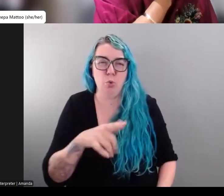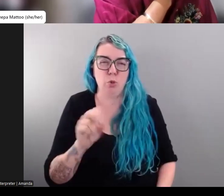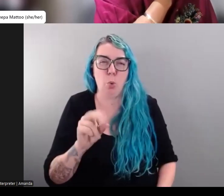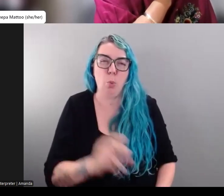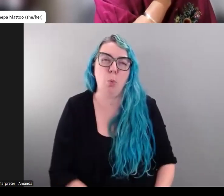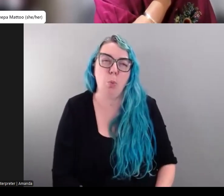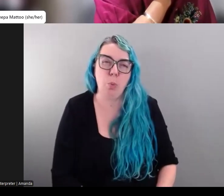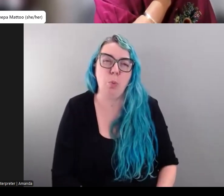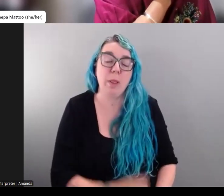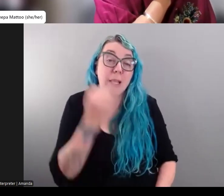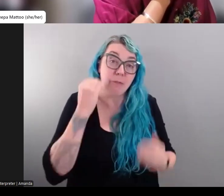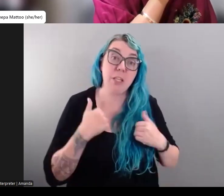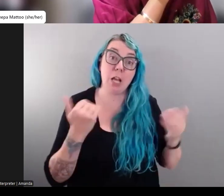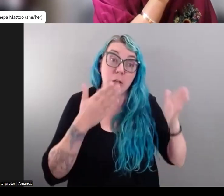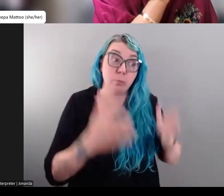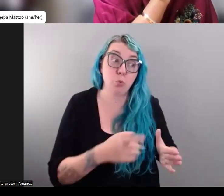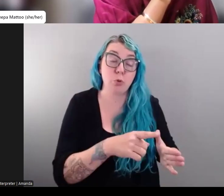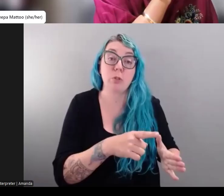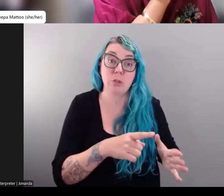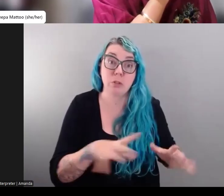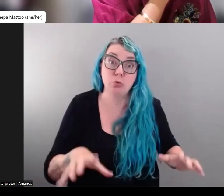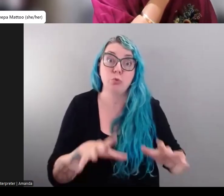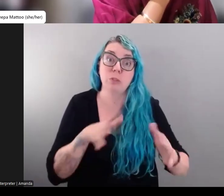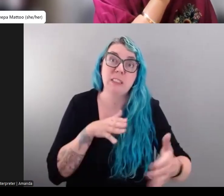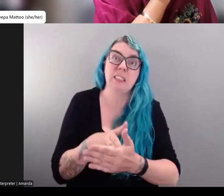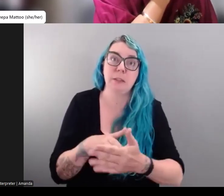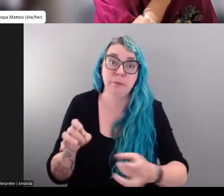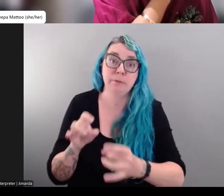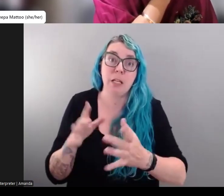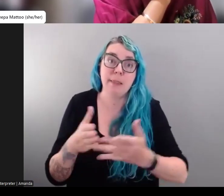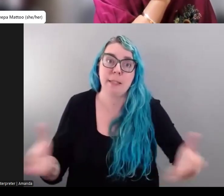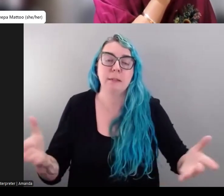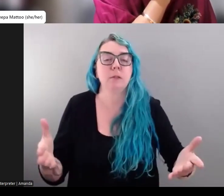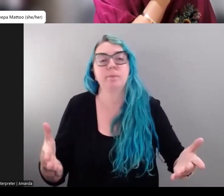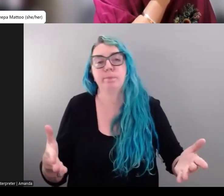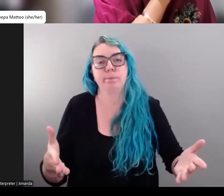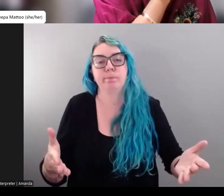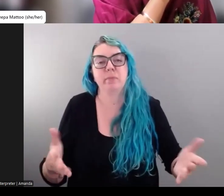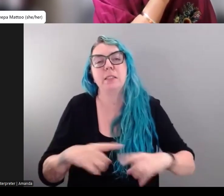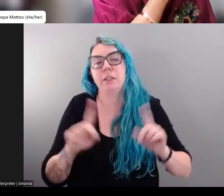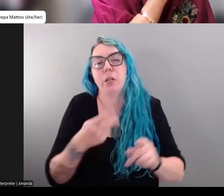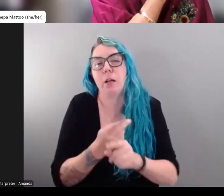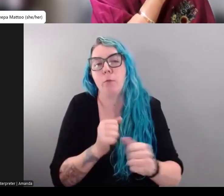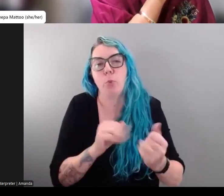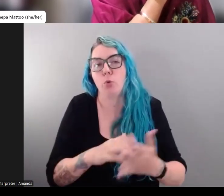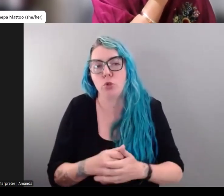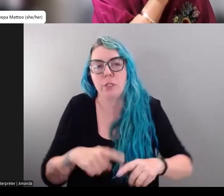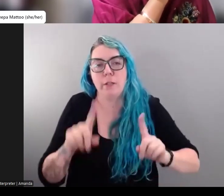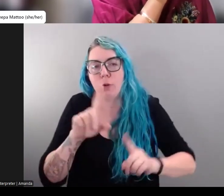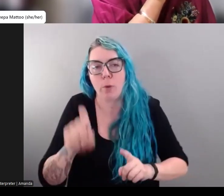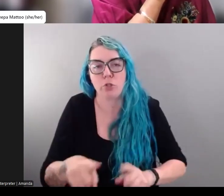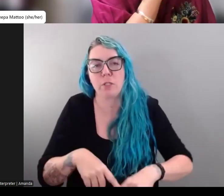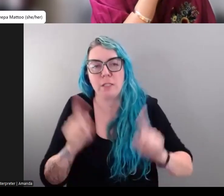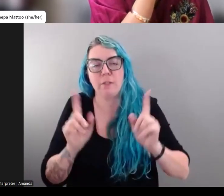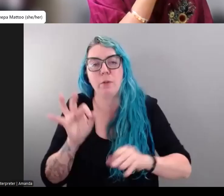and it would require a different level of nuance and prompts and supports. Again, I mean, if you work with